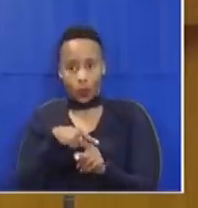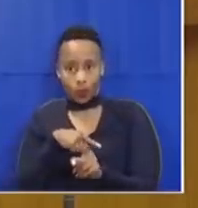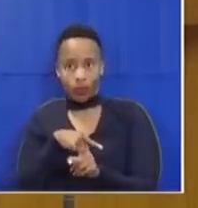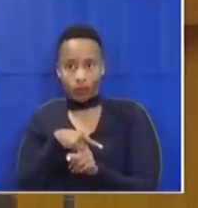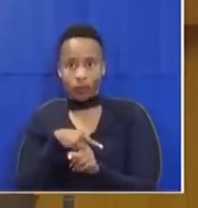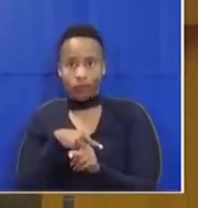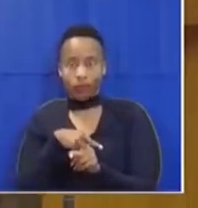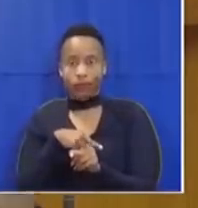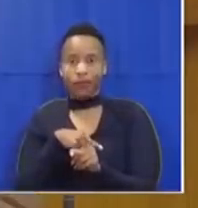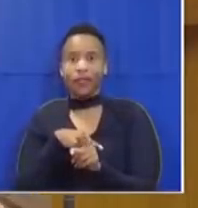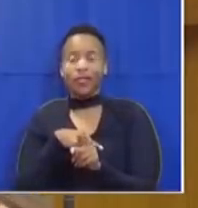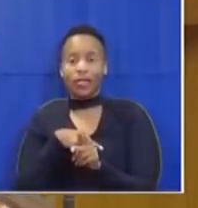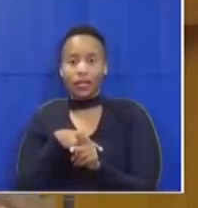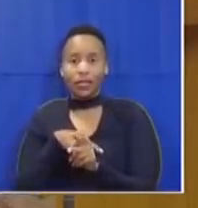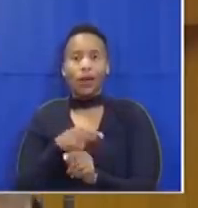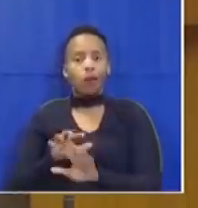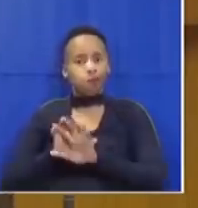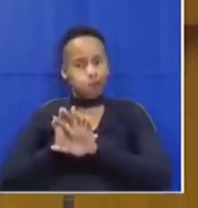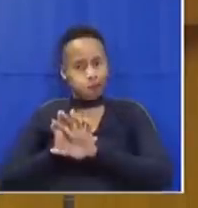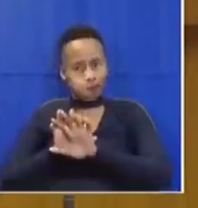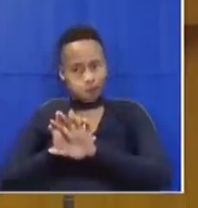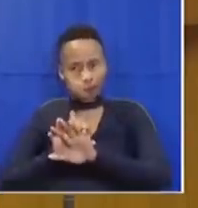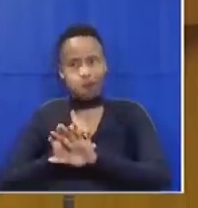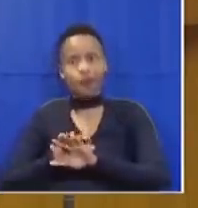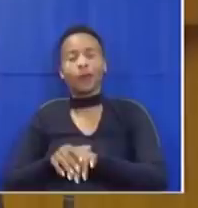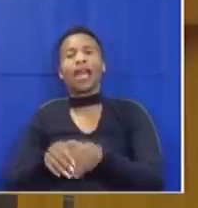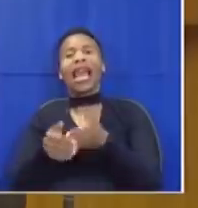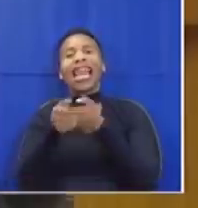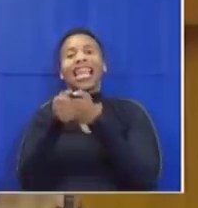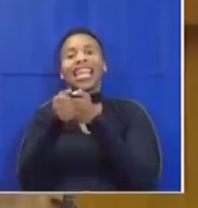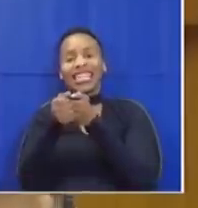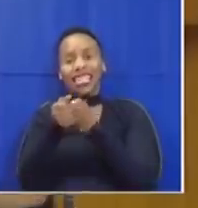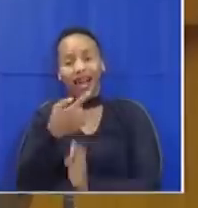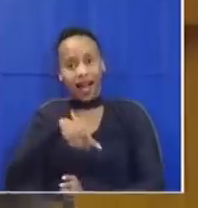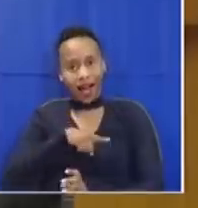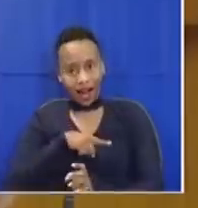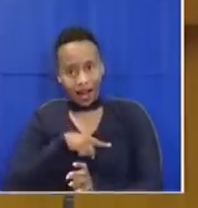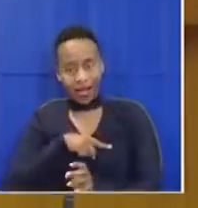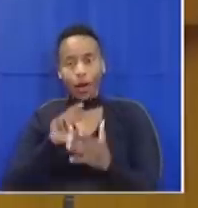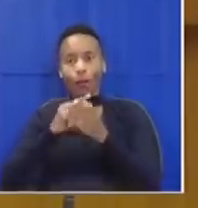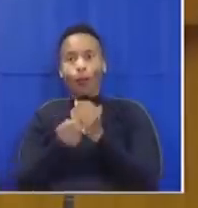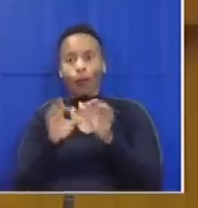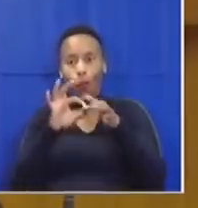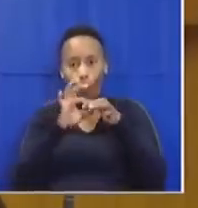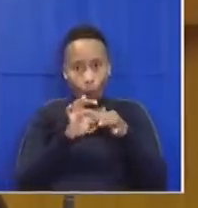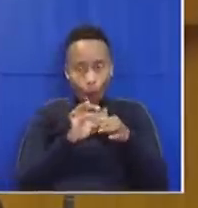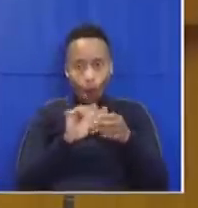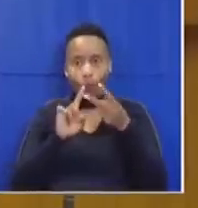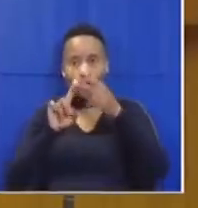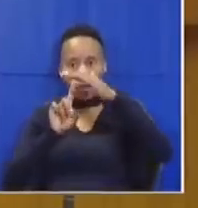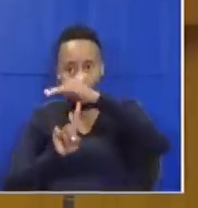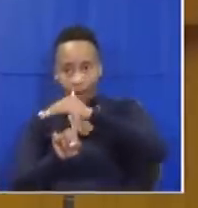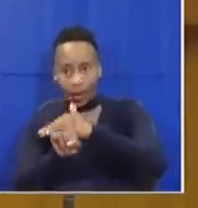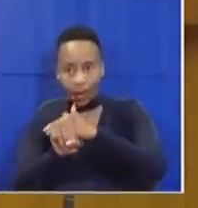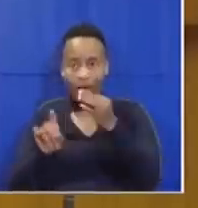we insisted, and our leadership insisted, both at home, on Robben Island, and abroad, that when